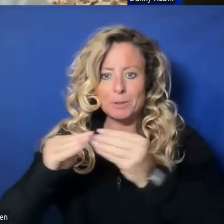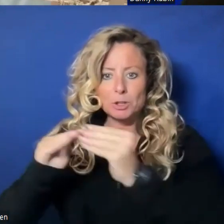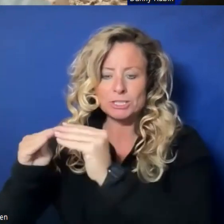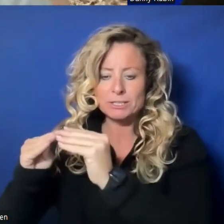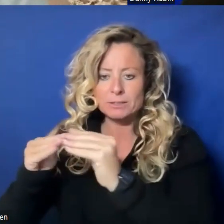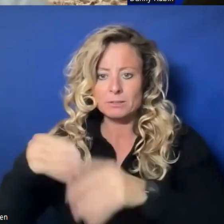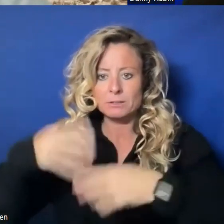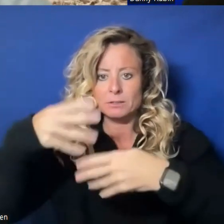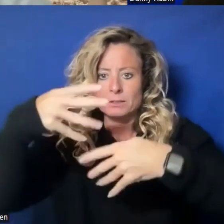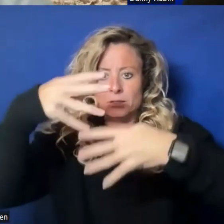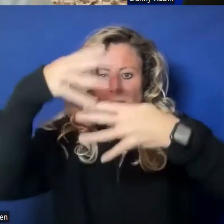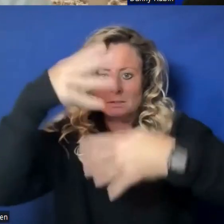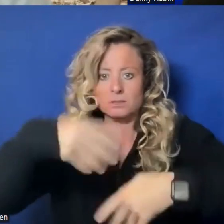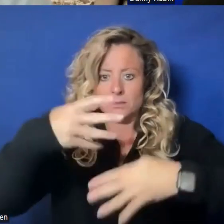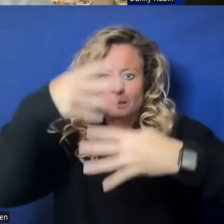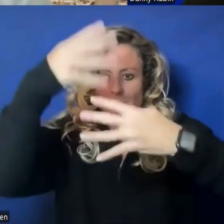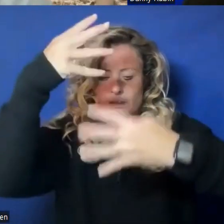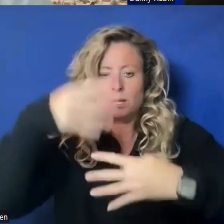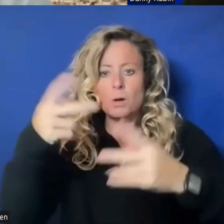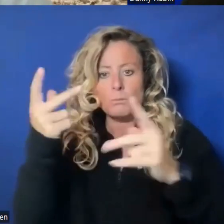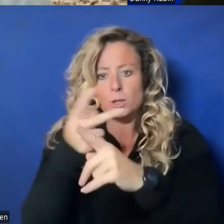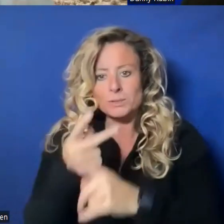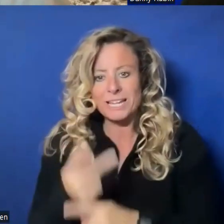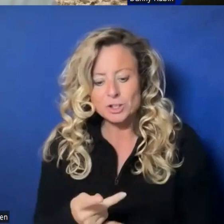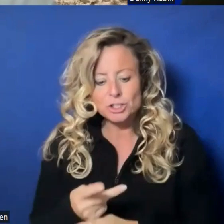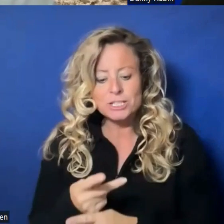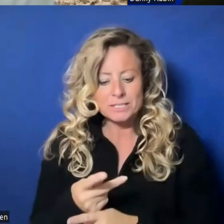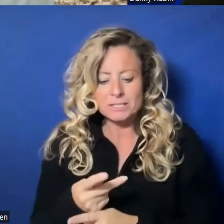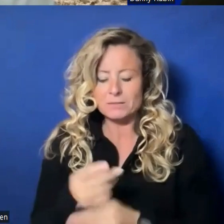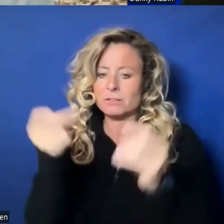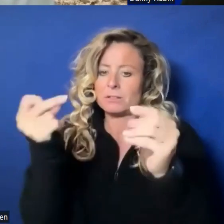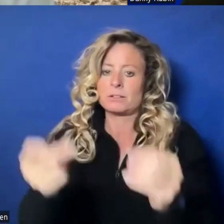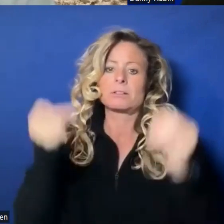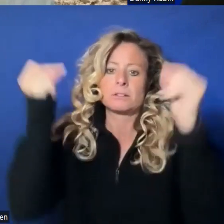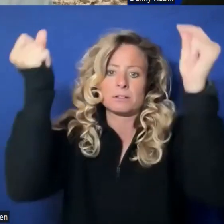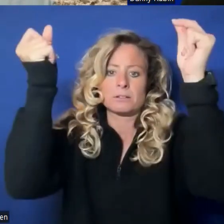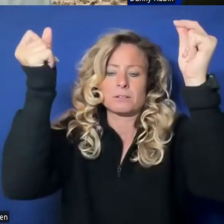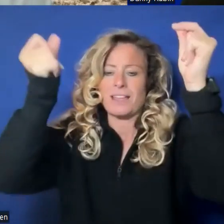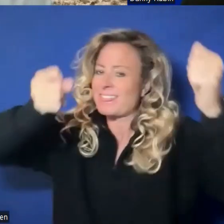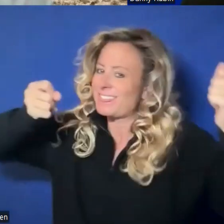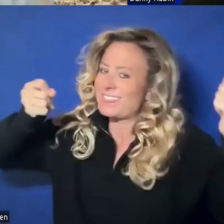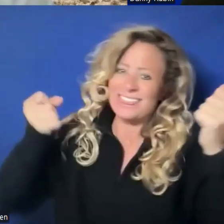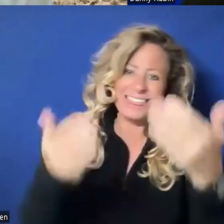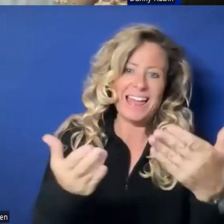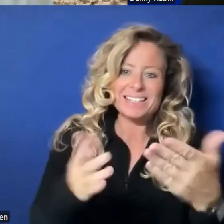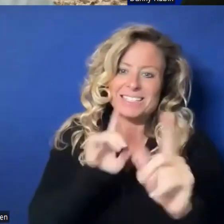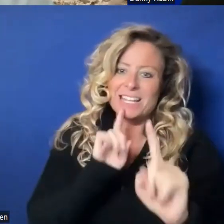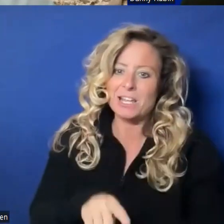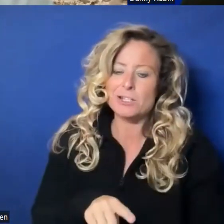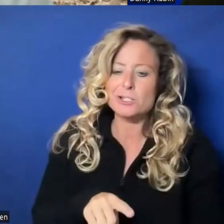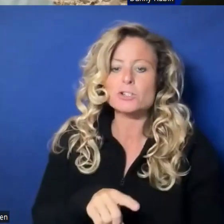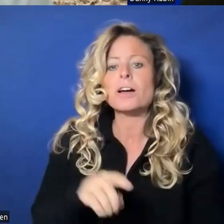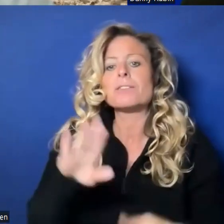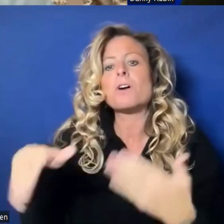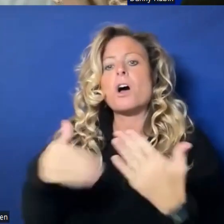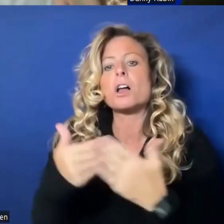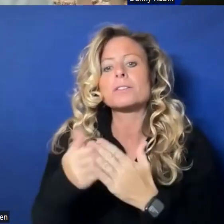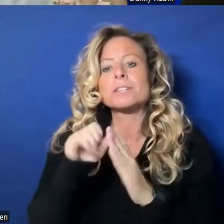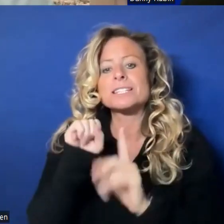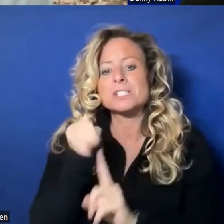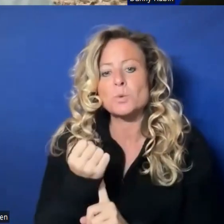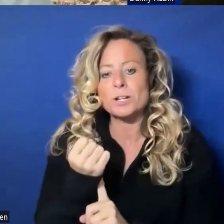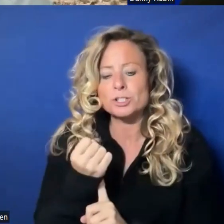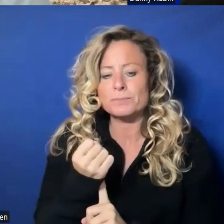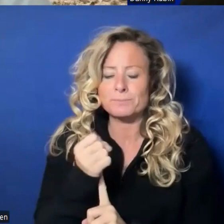we do some multiplications, and the answer is the outcome of this multiplication. I know